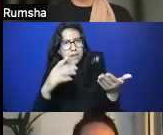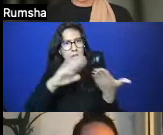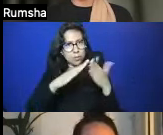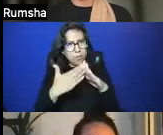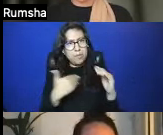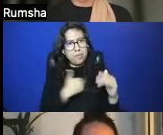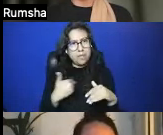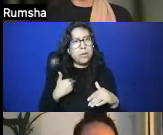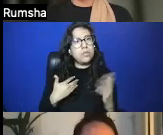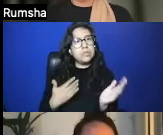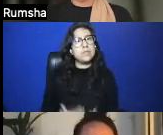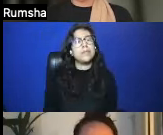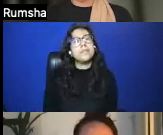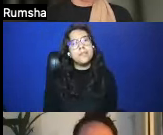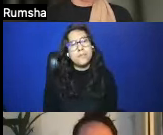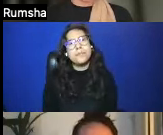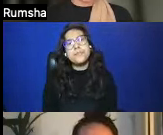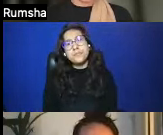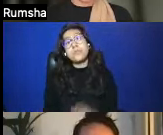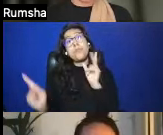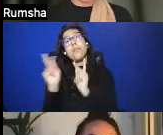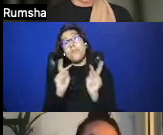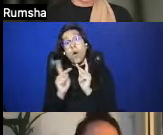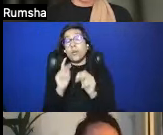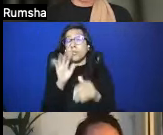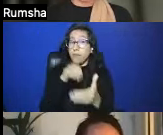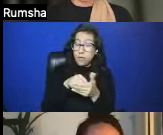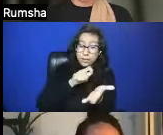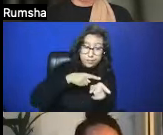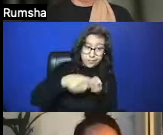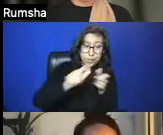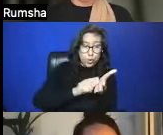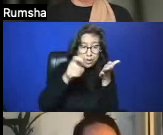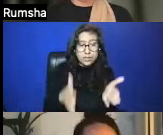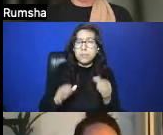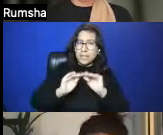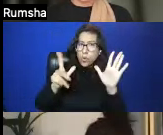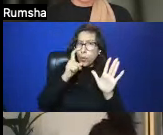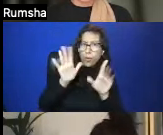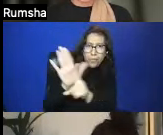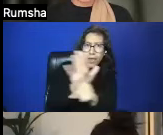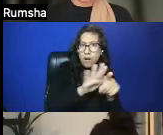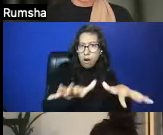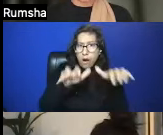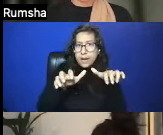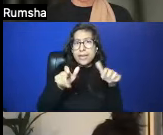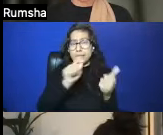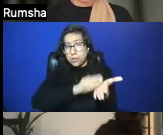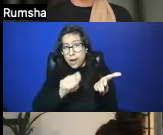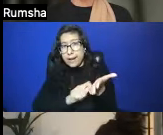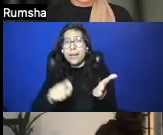members. And folks who are in journalism being really clear about their audience and writing to and for them.